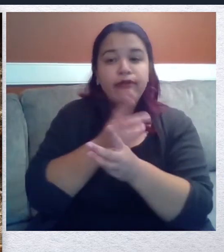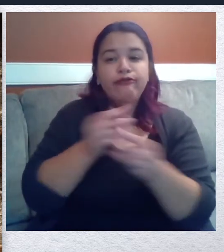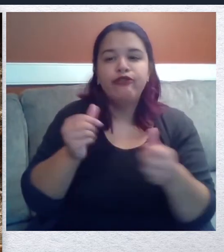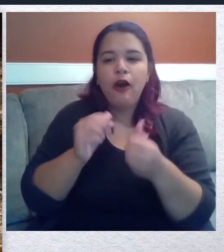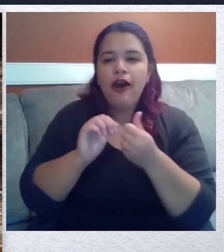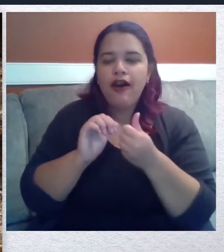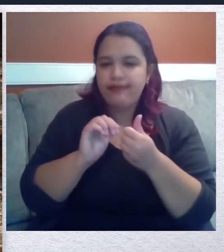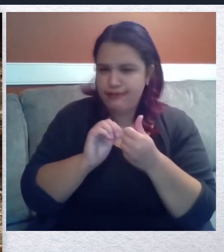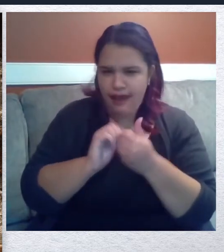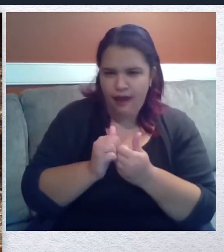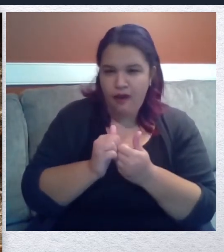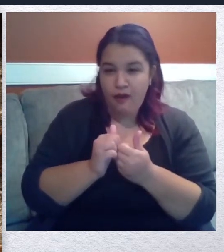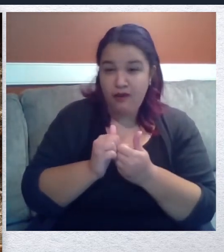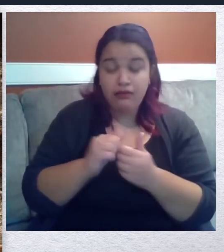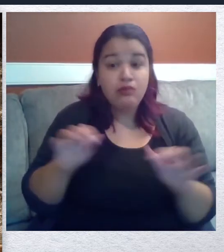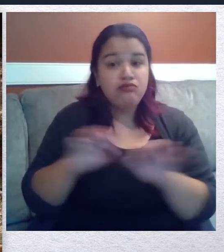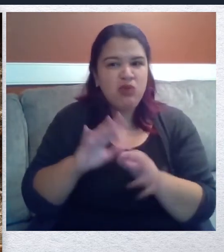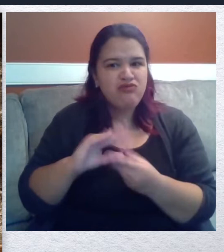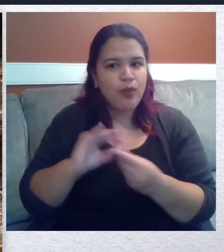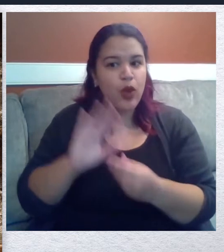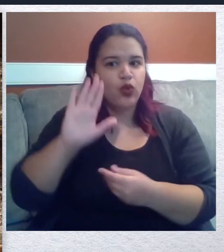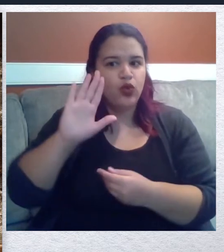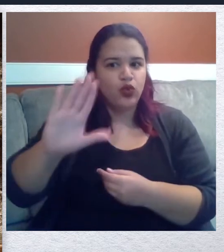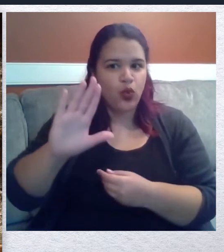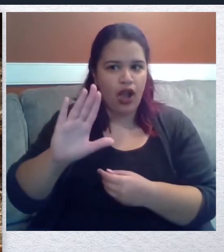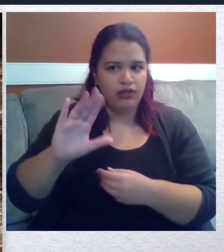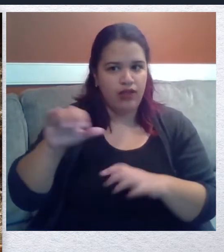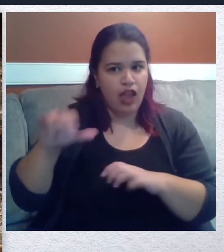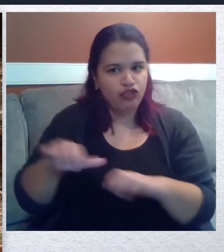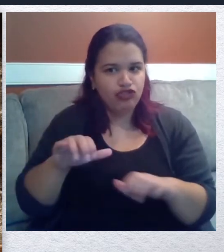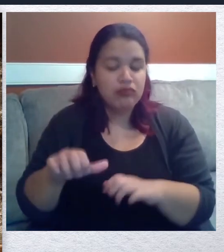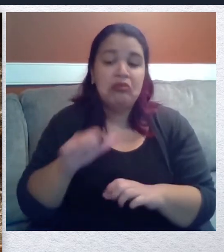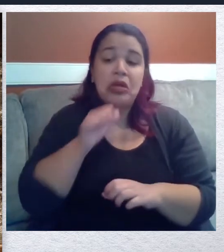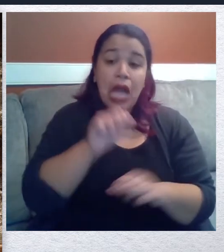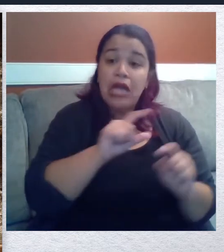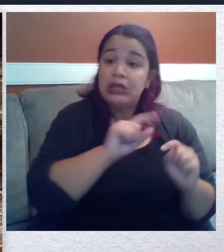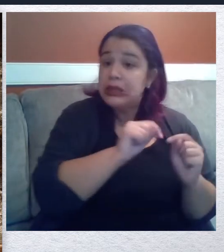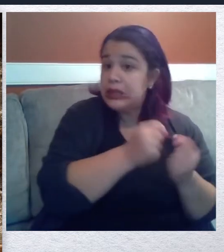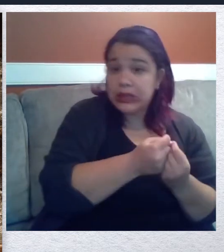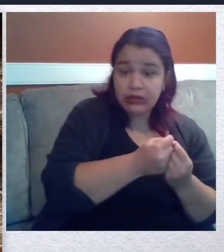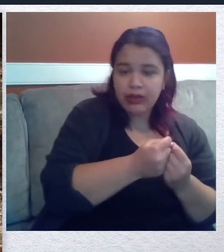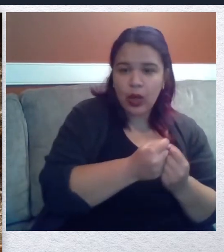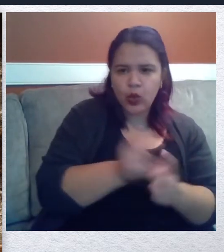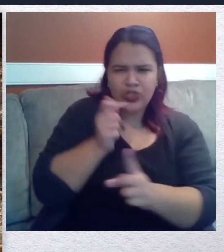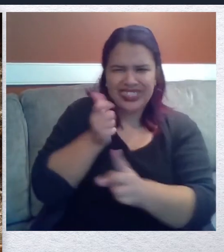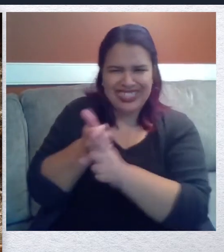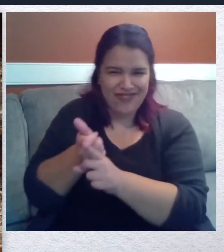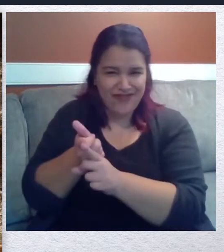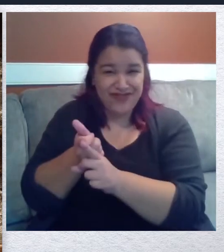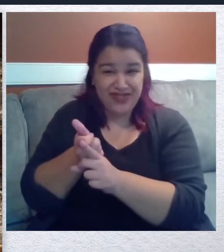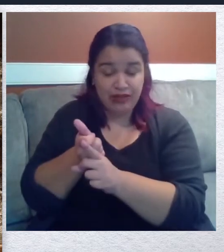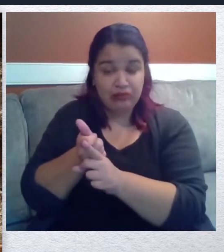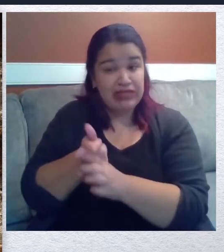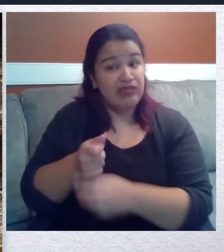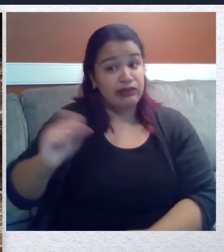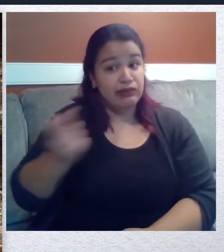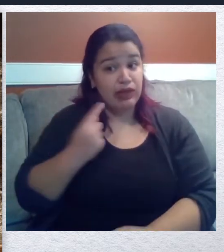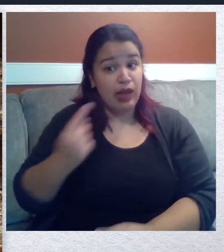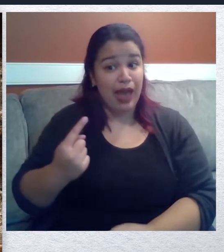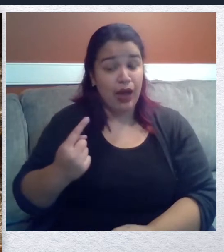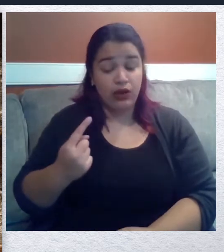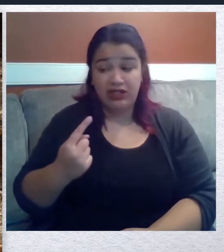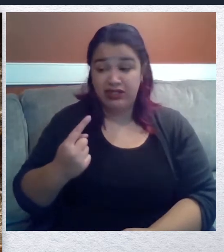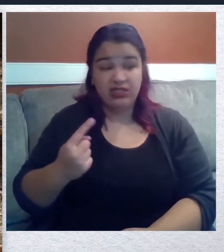or coworkers. Now, this is true even if the question is on teamwork. Again, this is the time to be